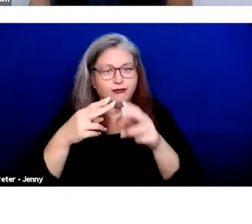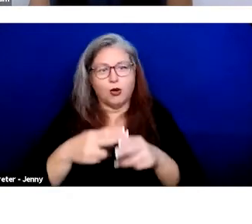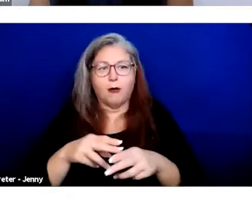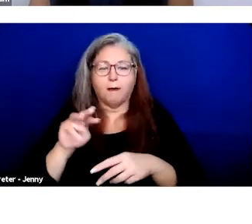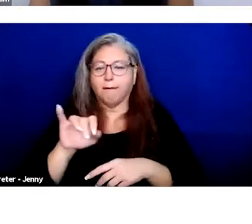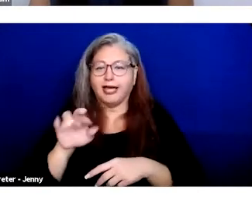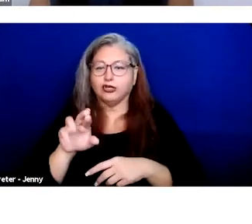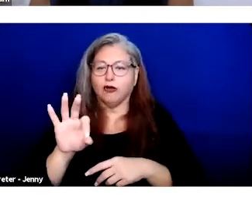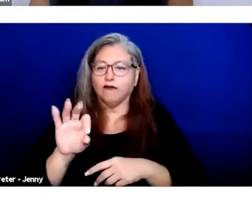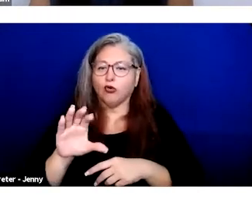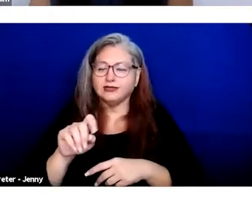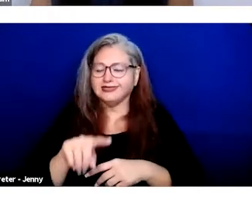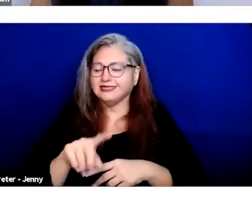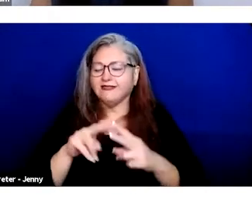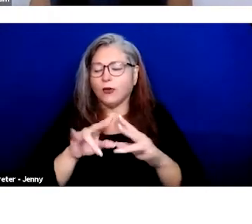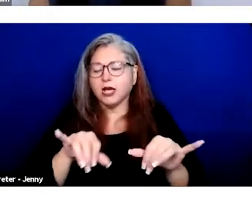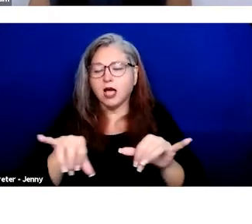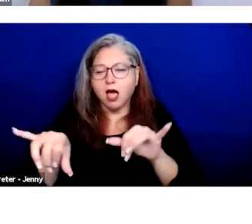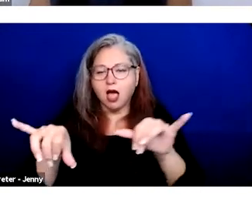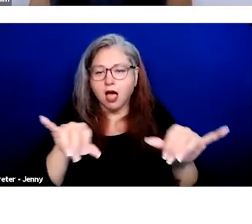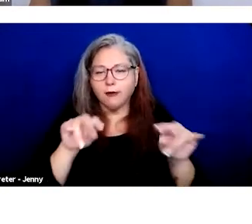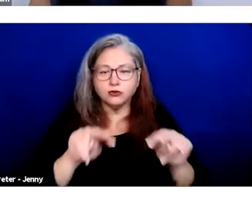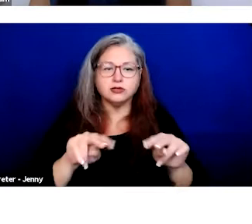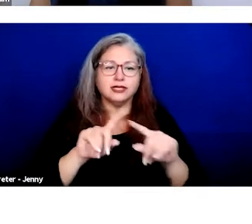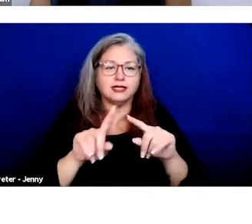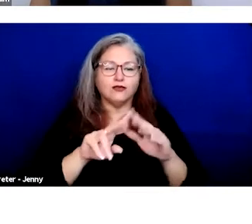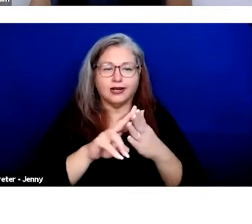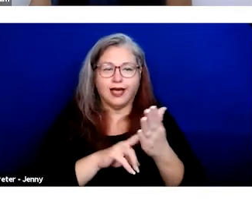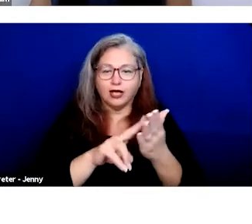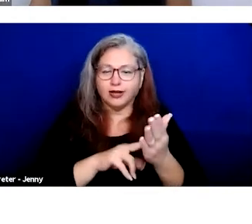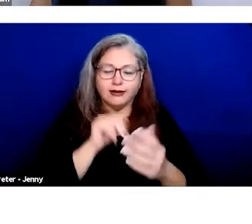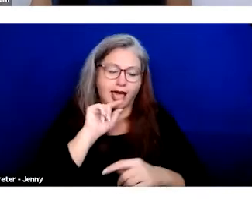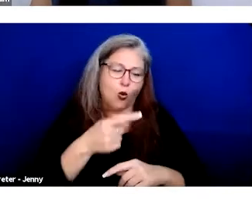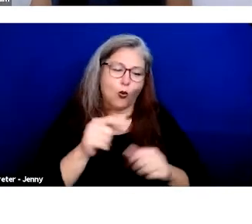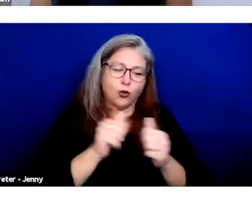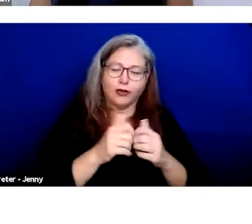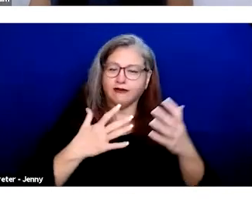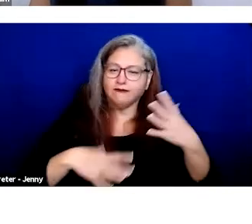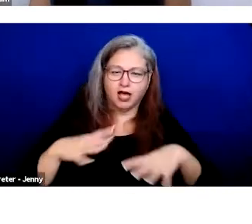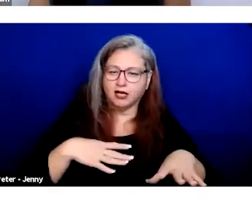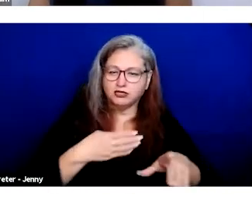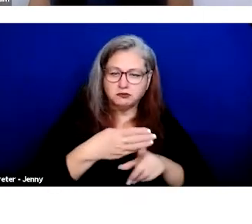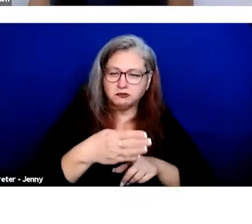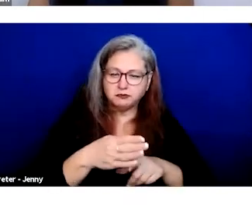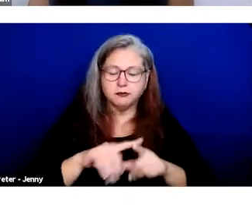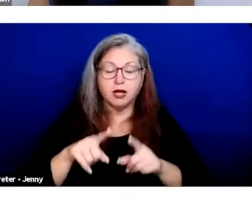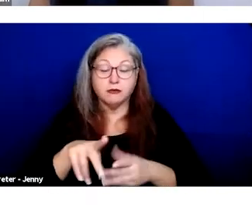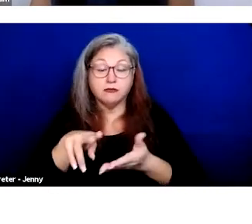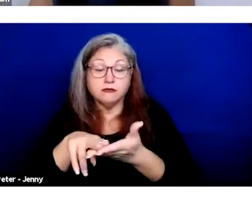So this is a common feature in all sorts of contracts. This isn't unique to fashion contracts at all. But